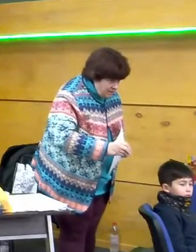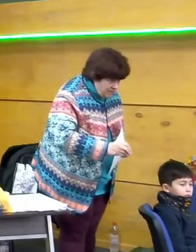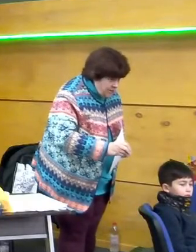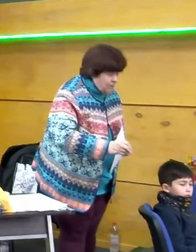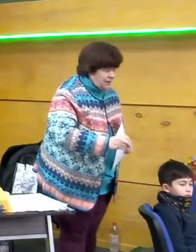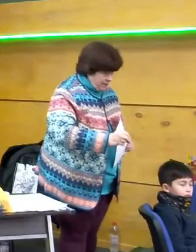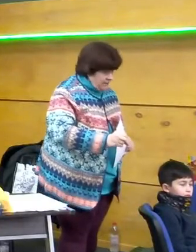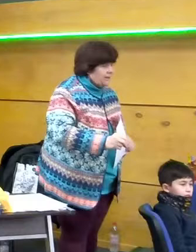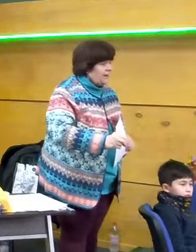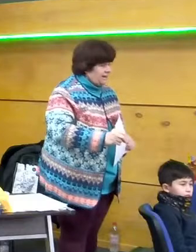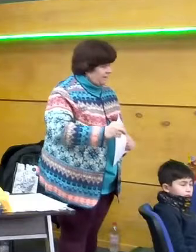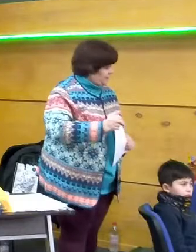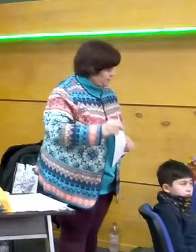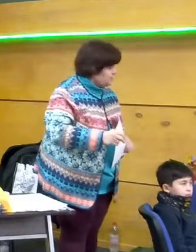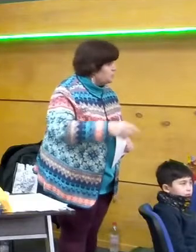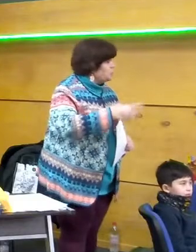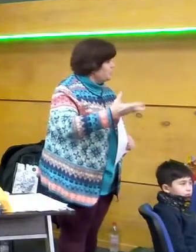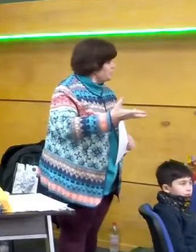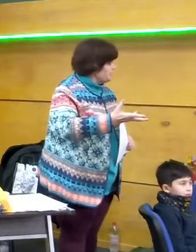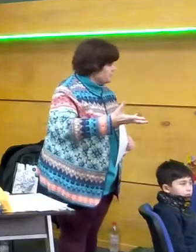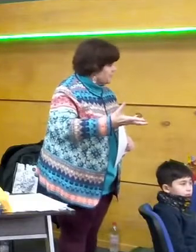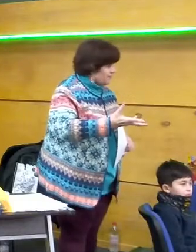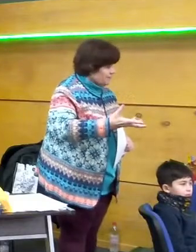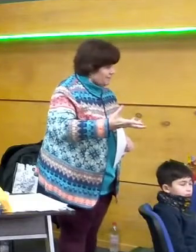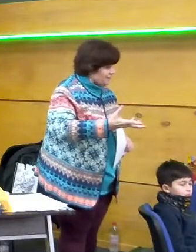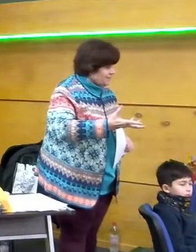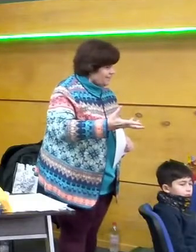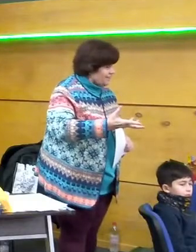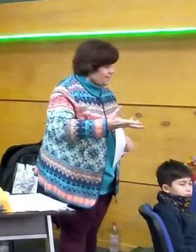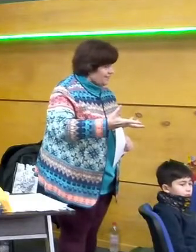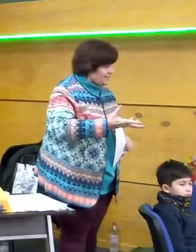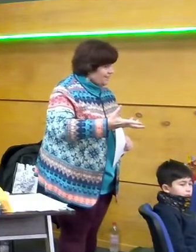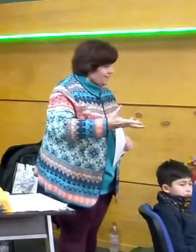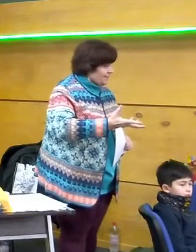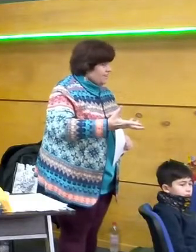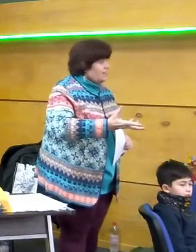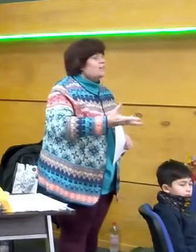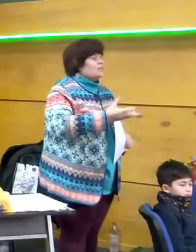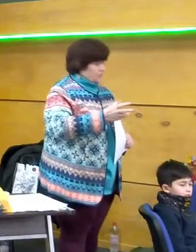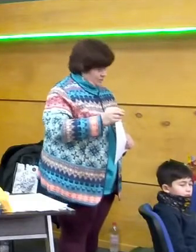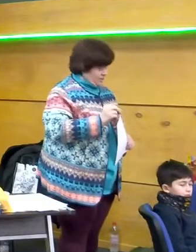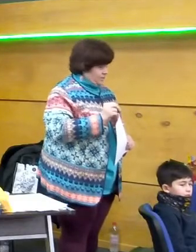dueto. Okay. And in English, it's Duet